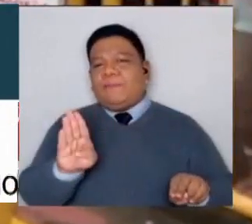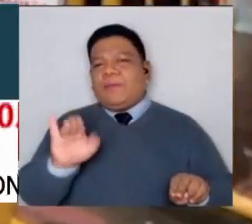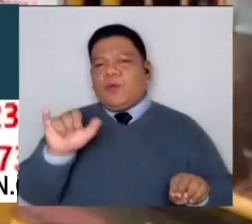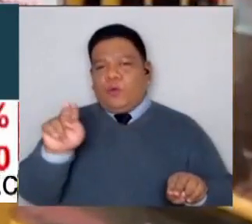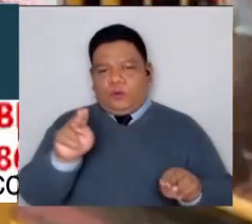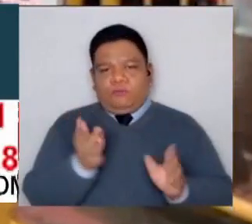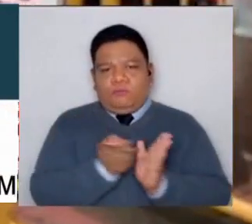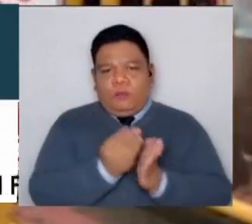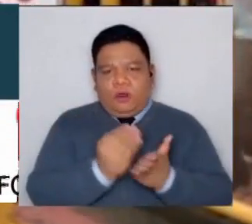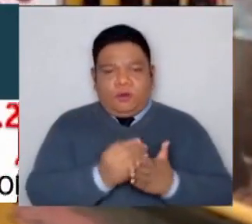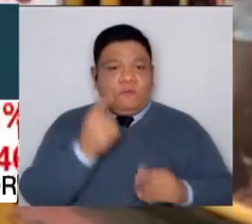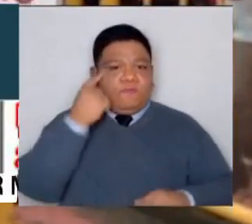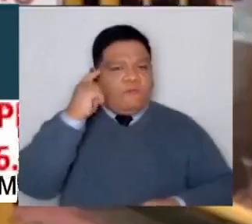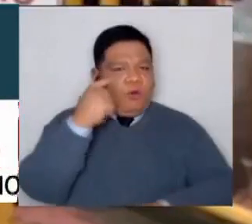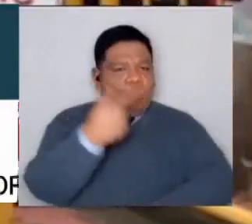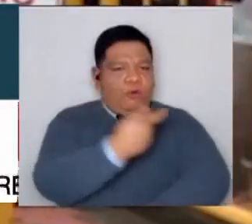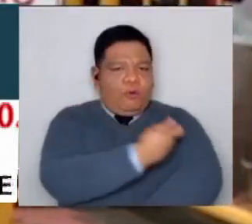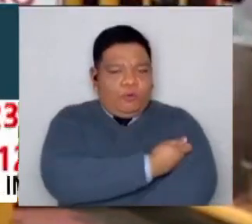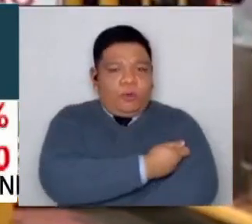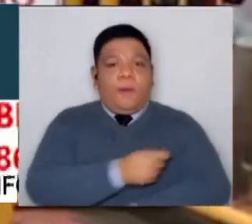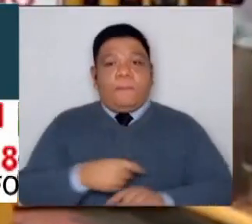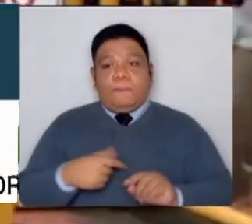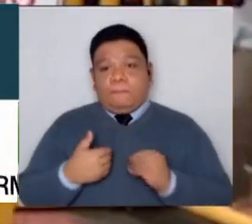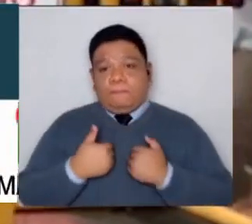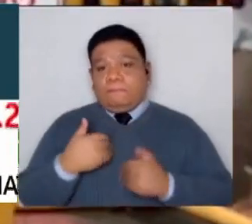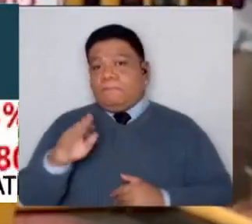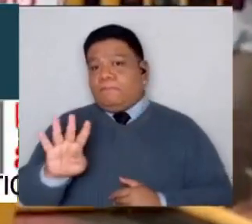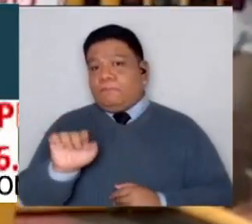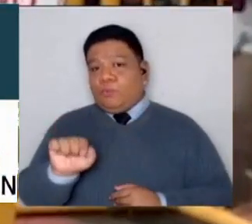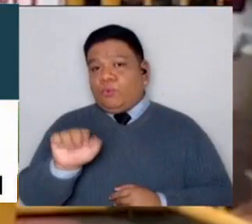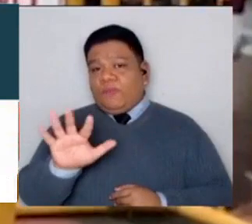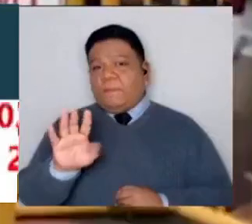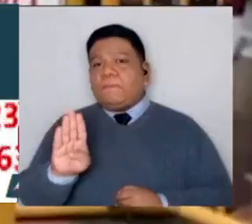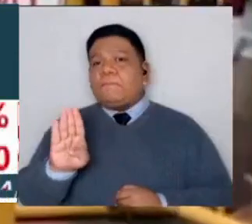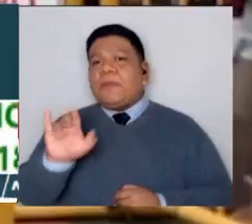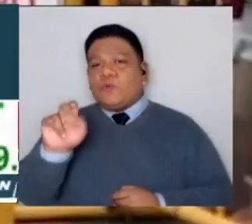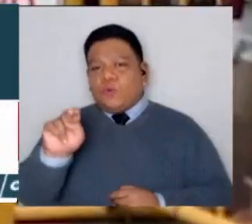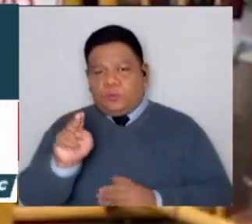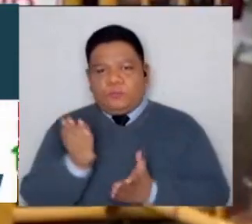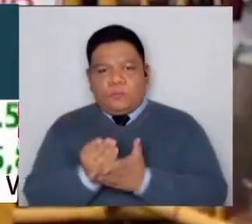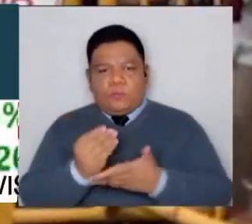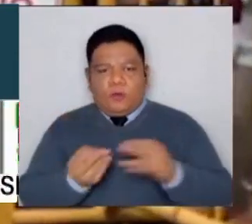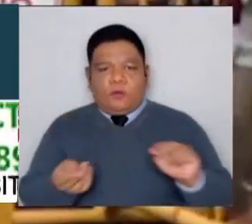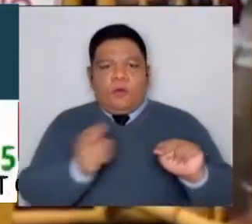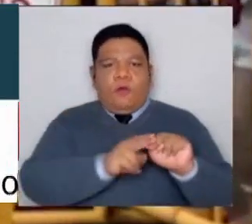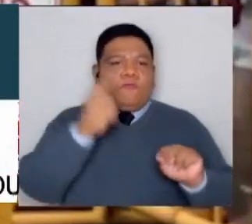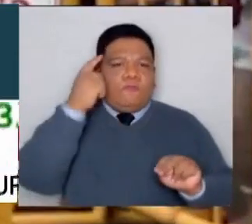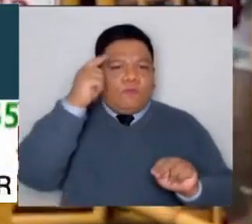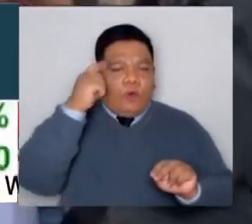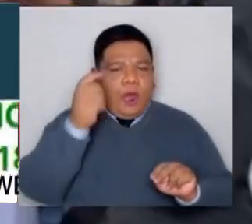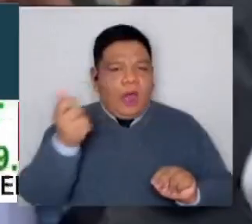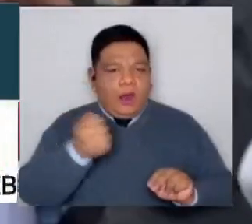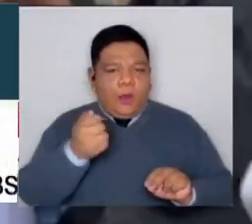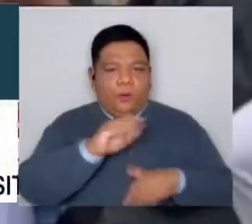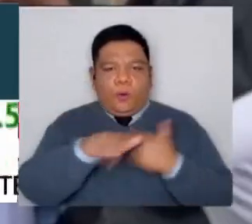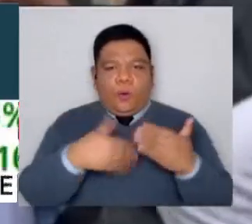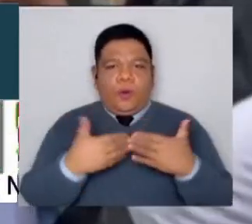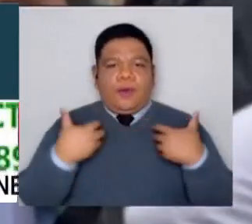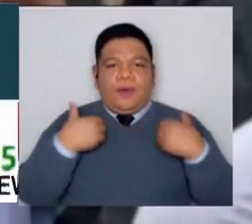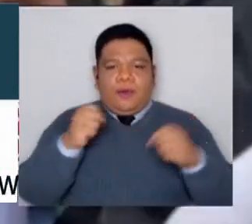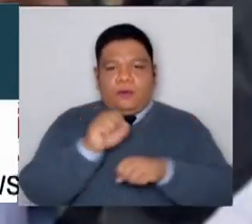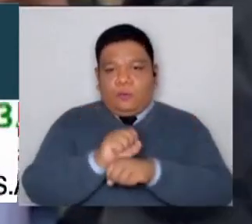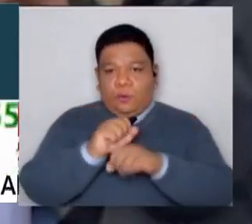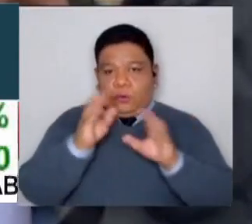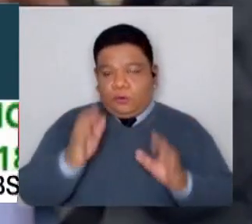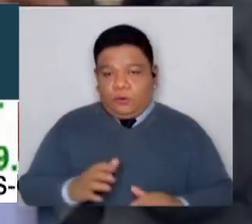shots, and a 4.5 billion budget for the special risk allowance of qualified public and private health workers. Meanwhile, presidential aspirant at